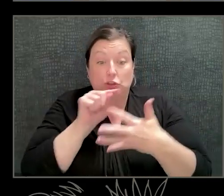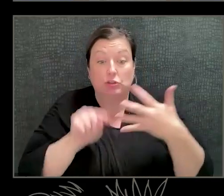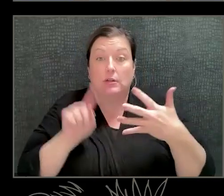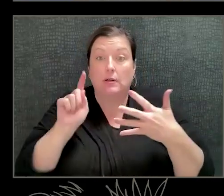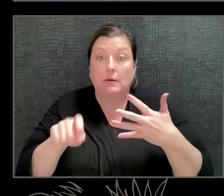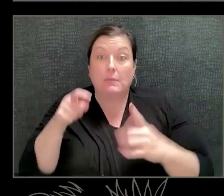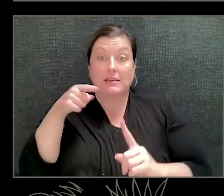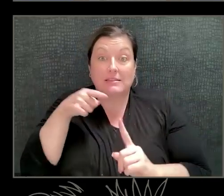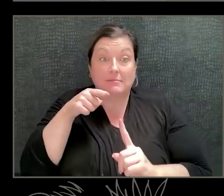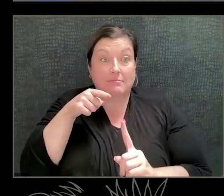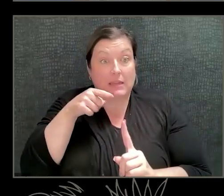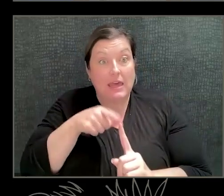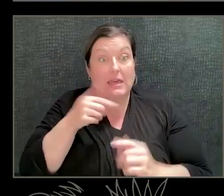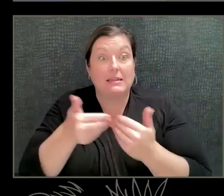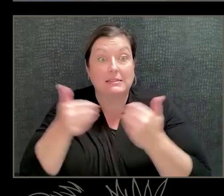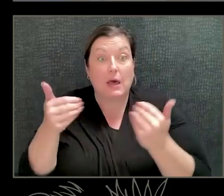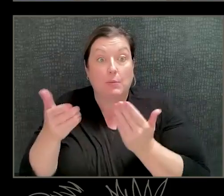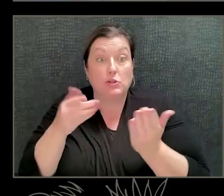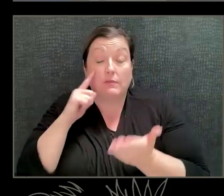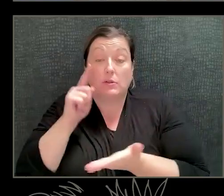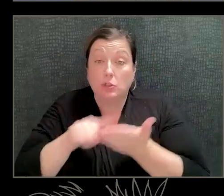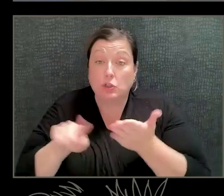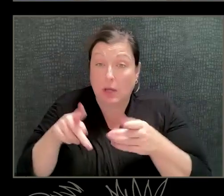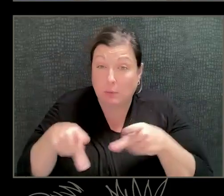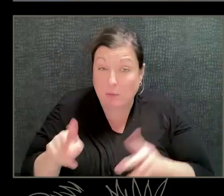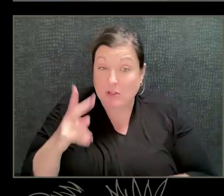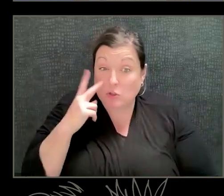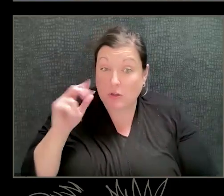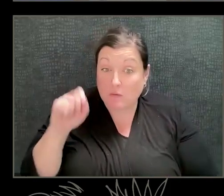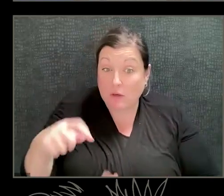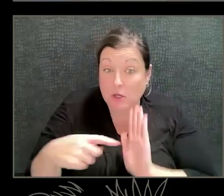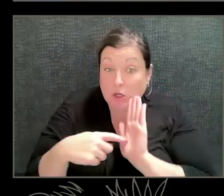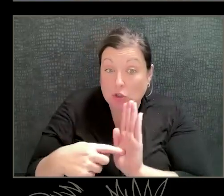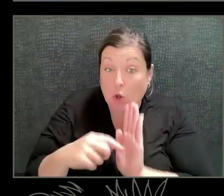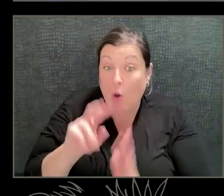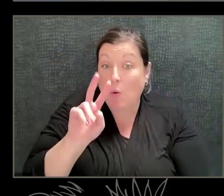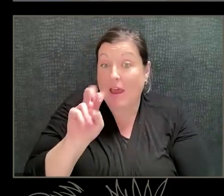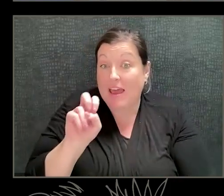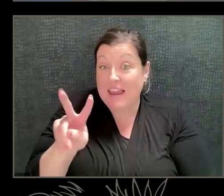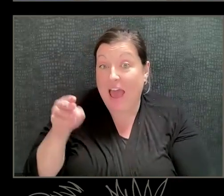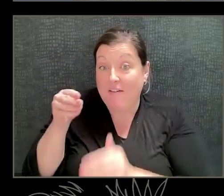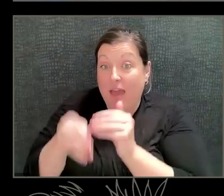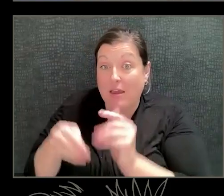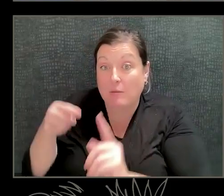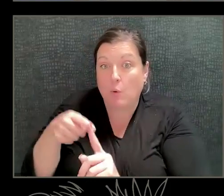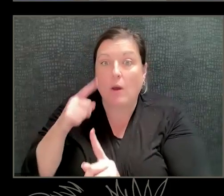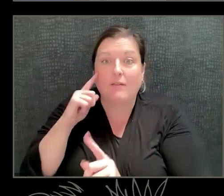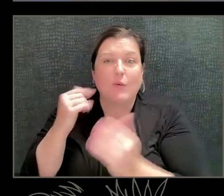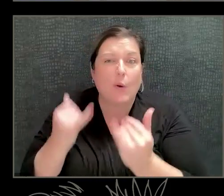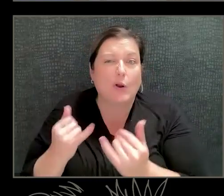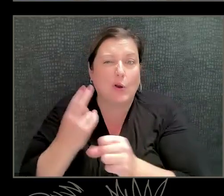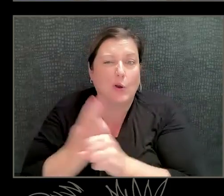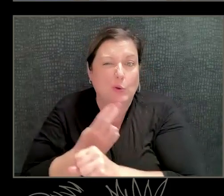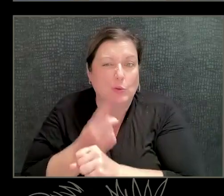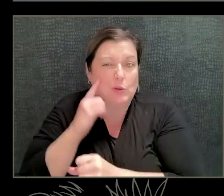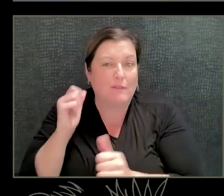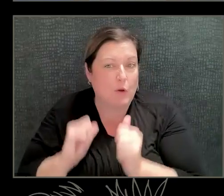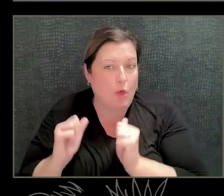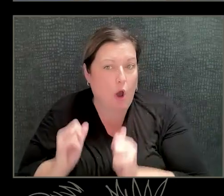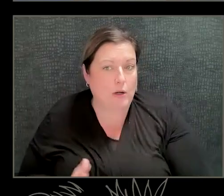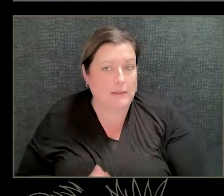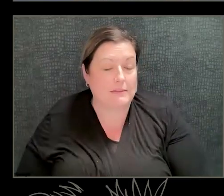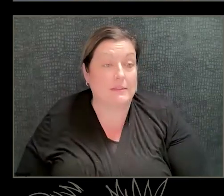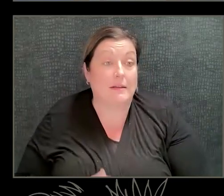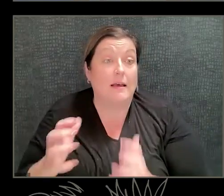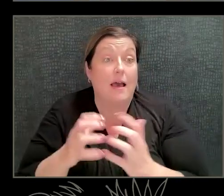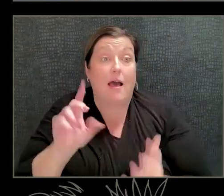separate service to check a separate permission to see if we can show that nav endpoint for the current user for that artist. Lots and lots of data. Could